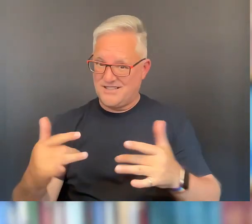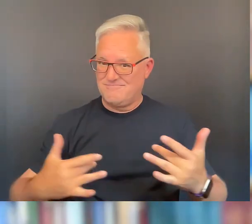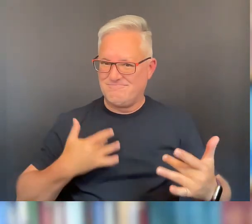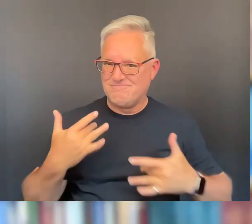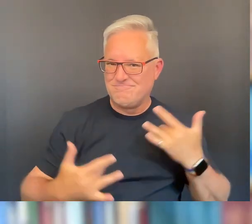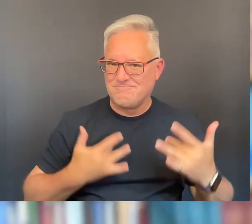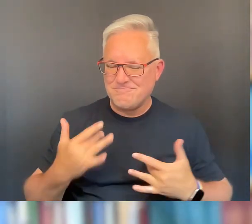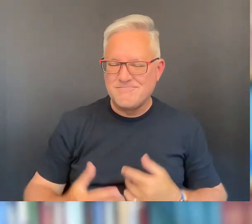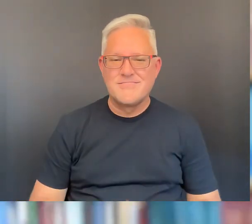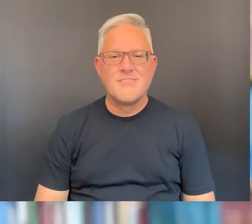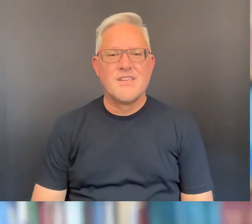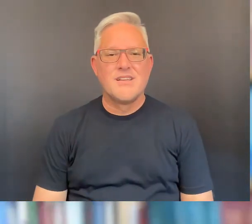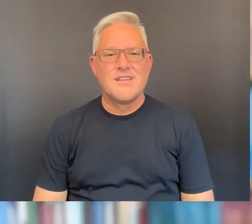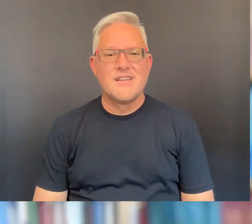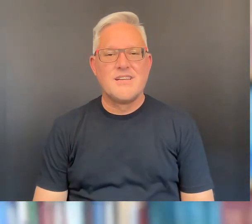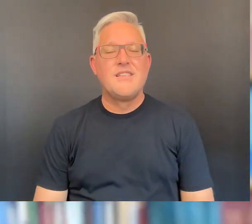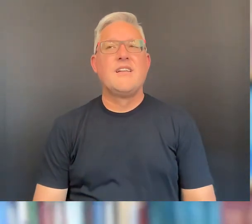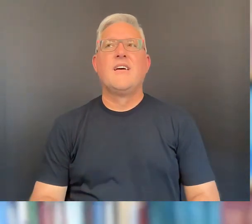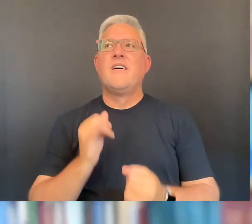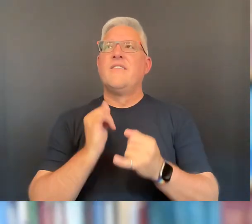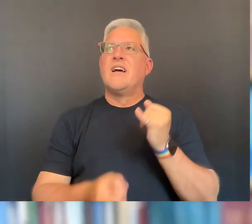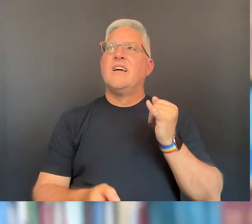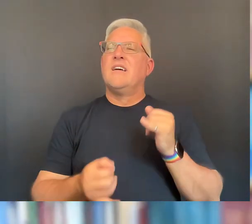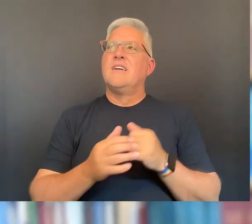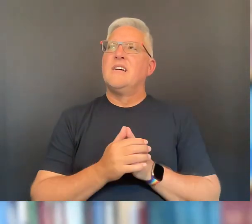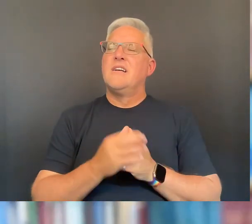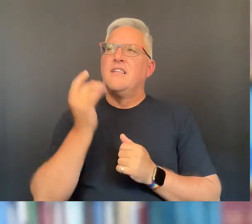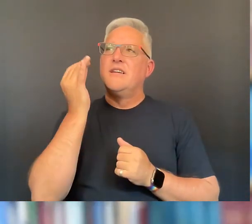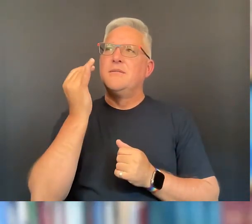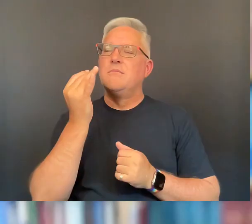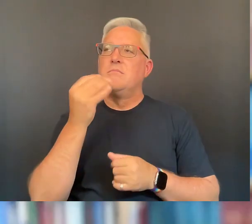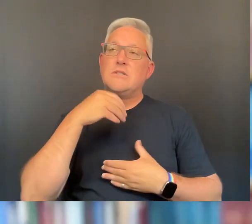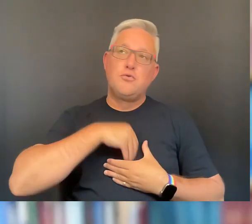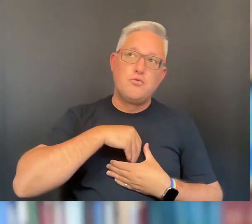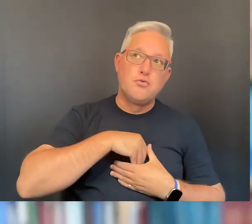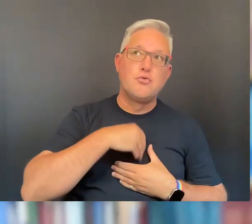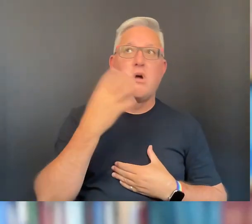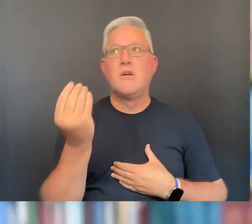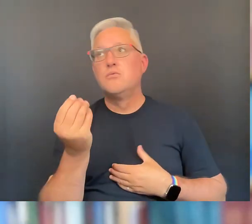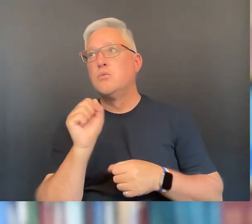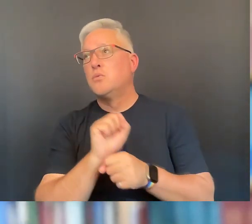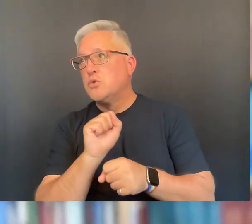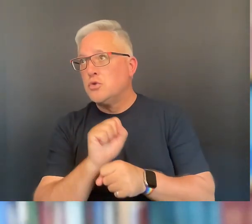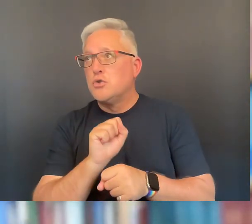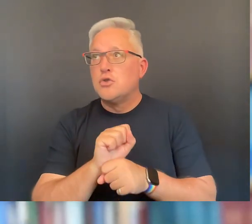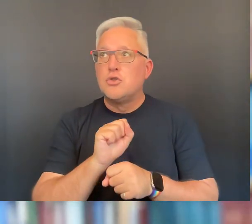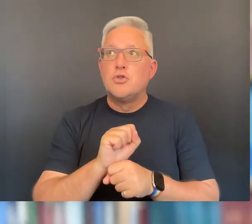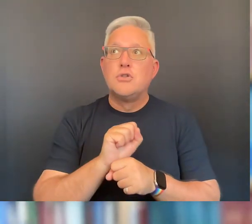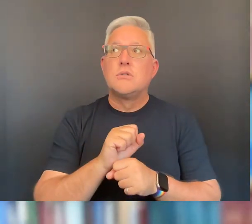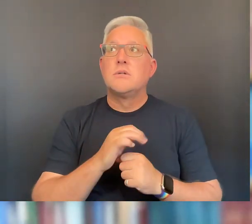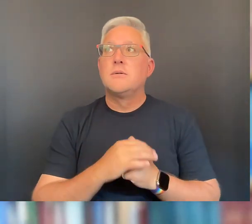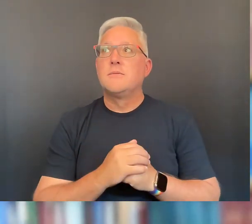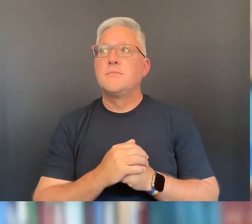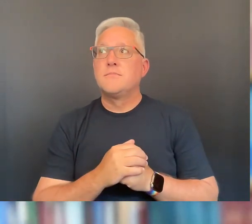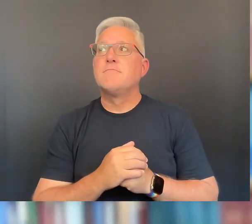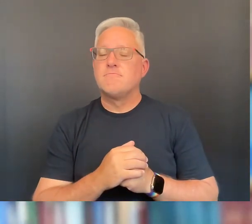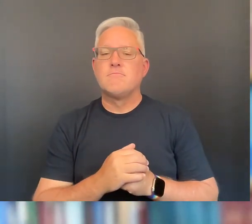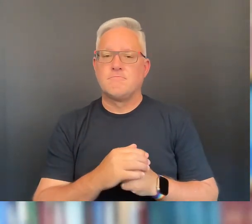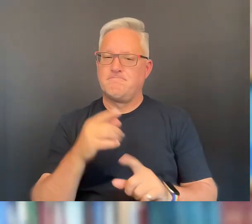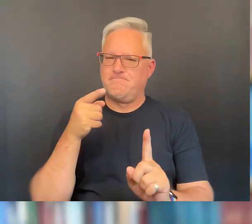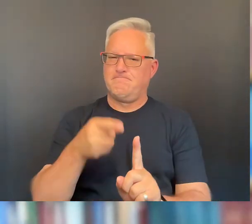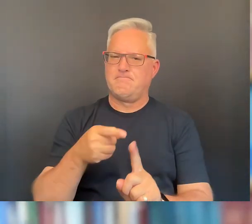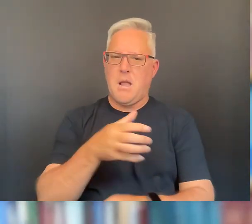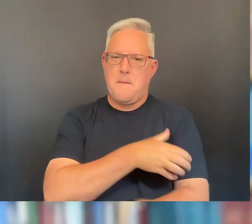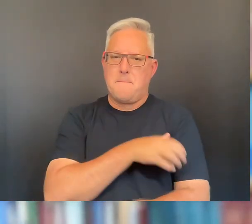Just the final thing, thinking about this external and internal work, that I've been really leaning into